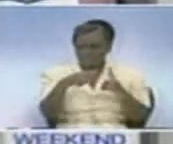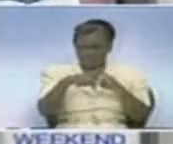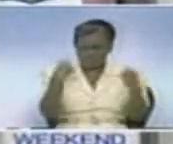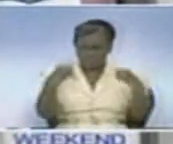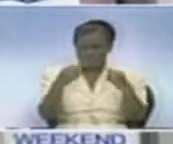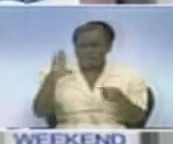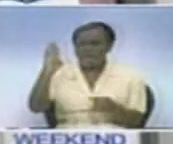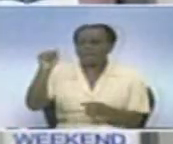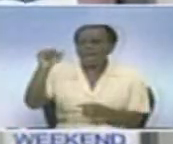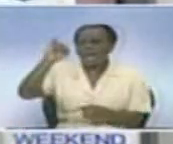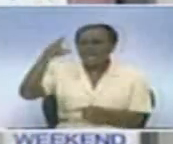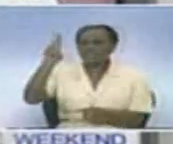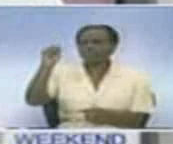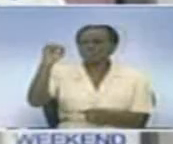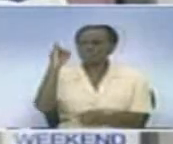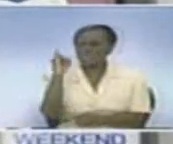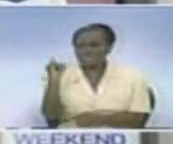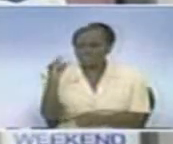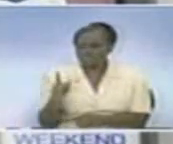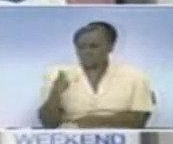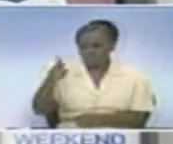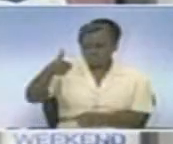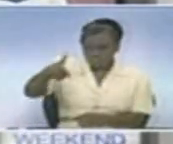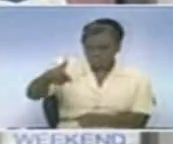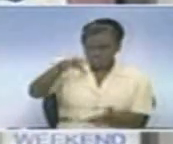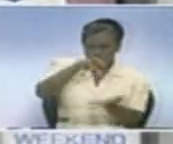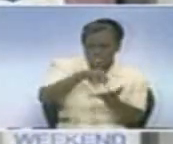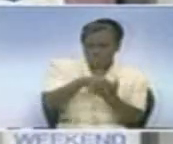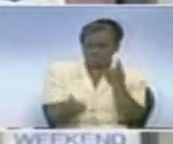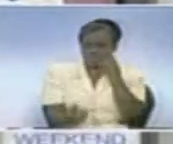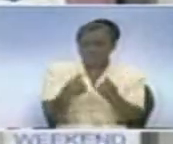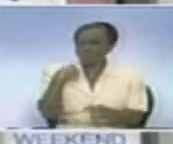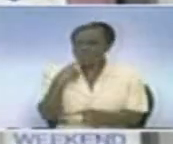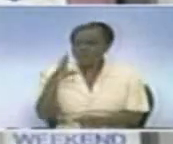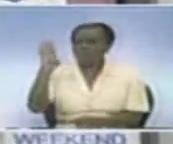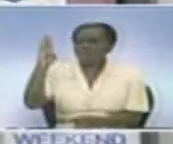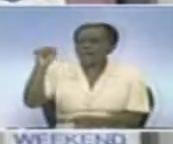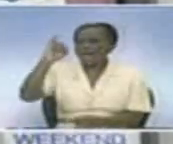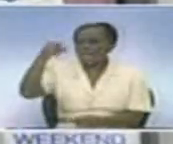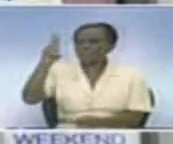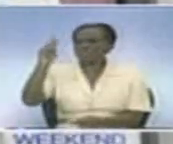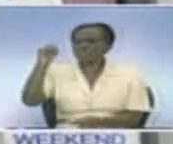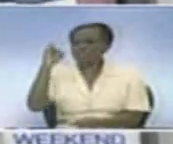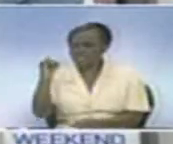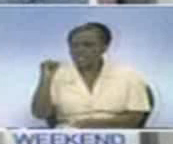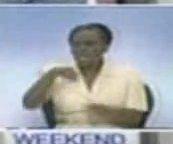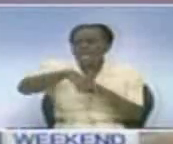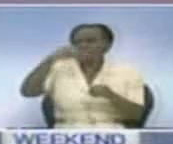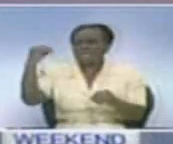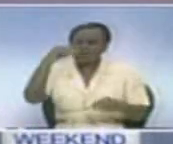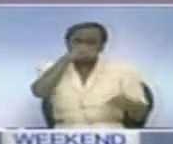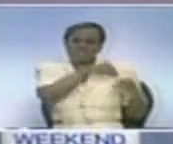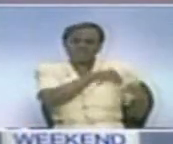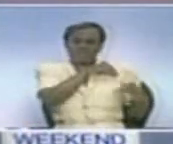Juni, if you read it. Mm-hmm. The petrol station, which was the first one, was Bajuni. External investors. As you are leaving,